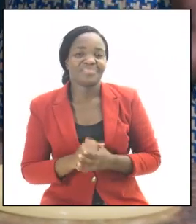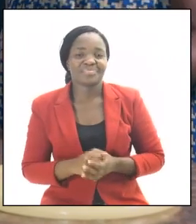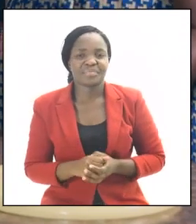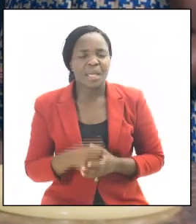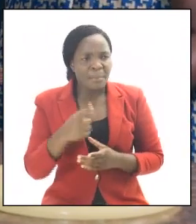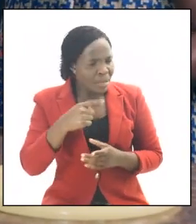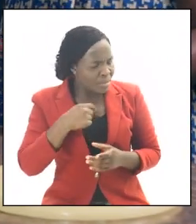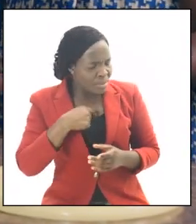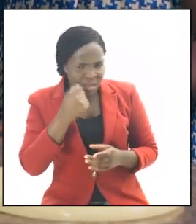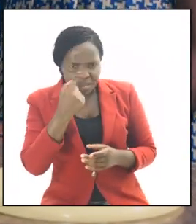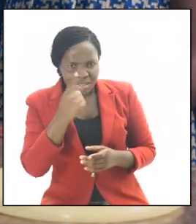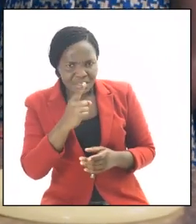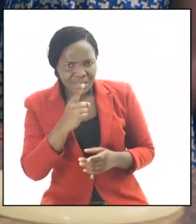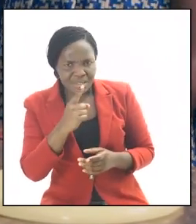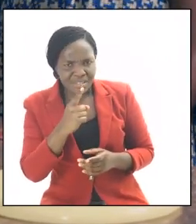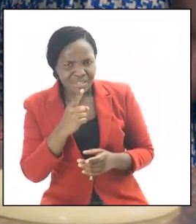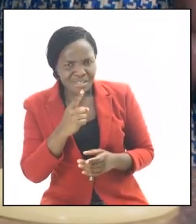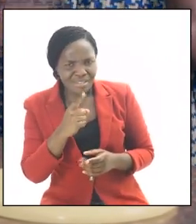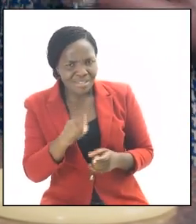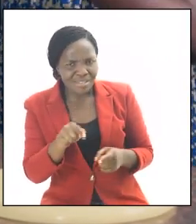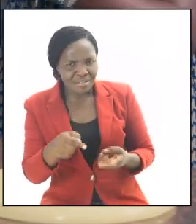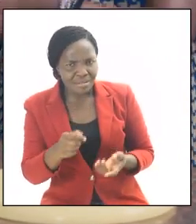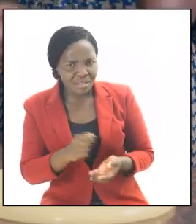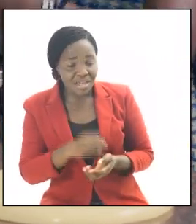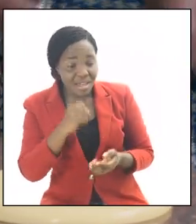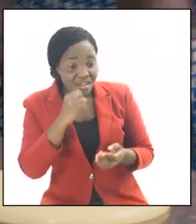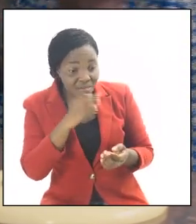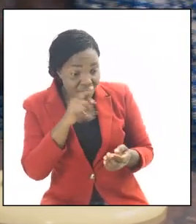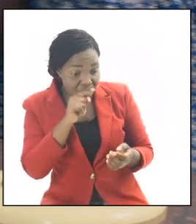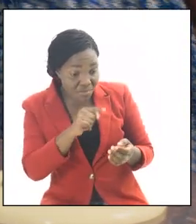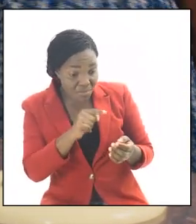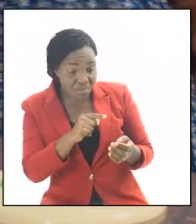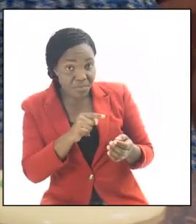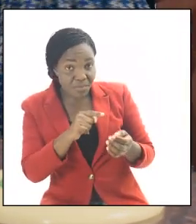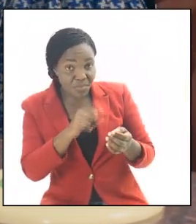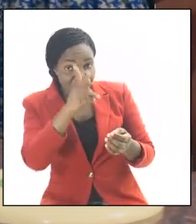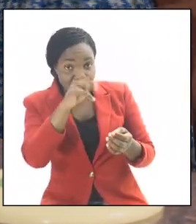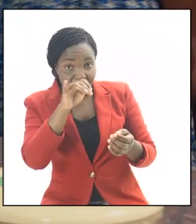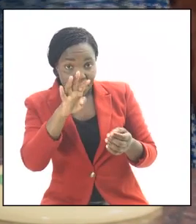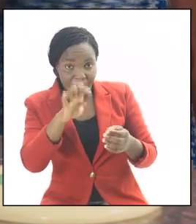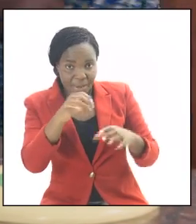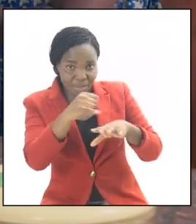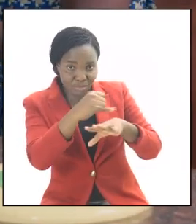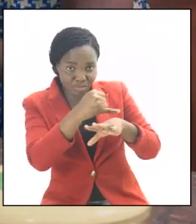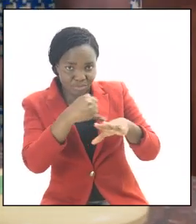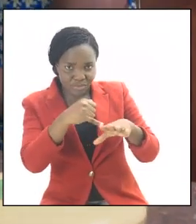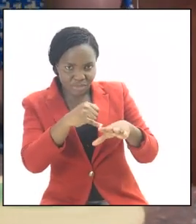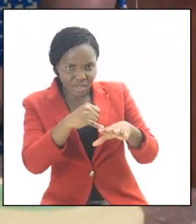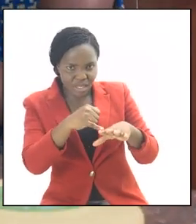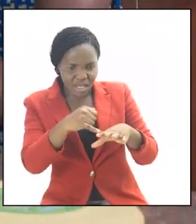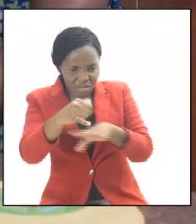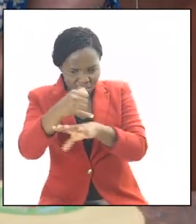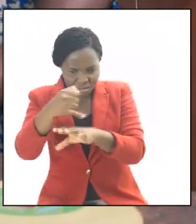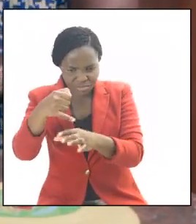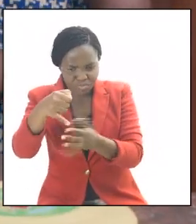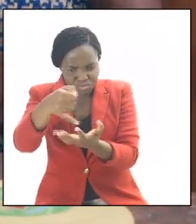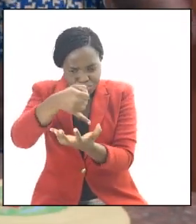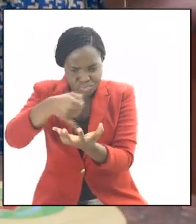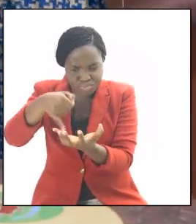don't understand teenagers in general. If it's a pie that you want to eat, then here are the plates.